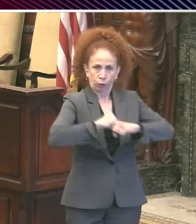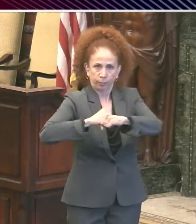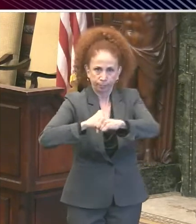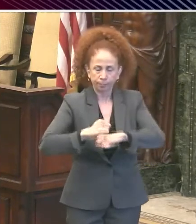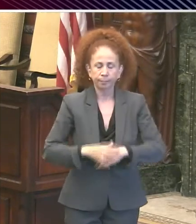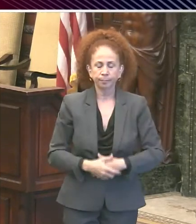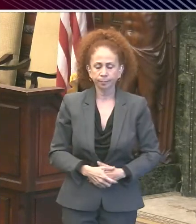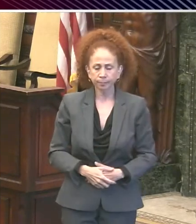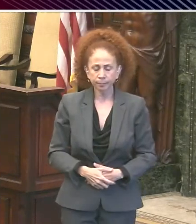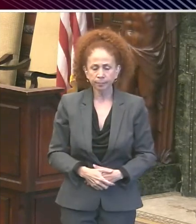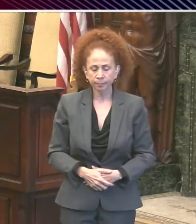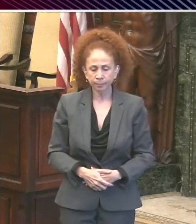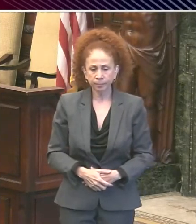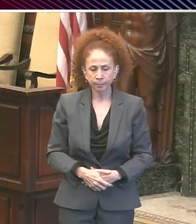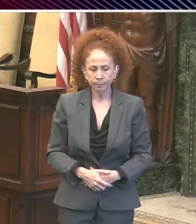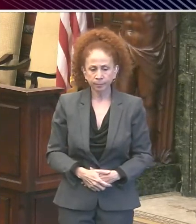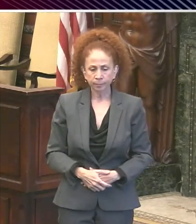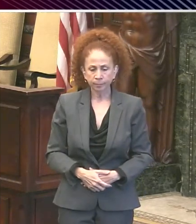another.